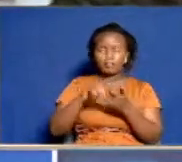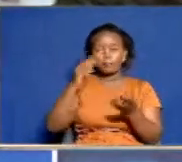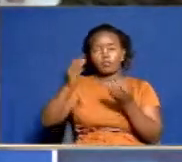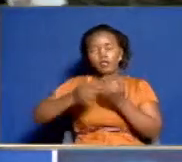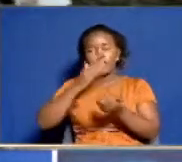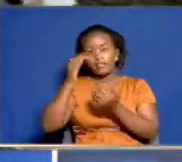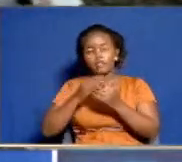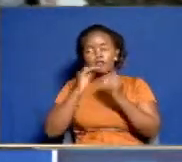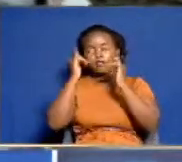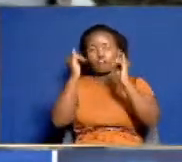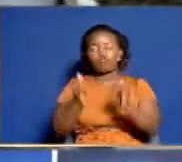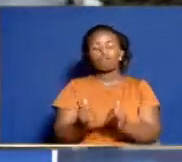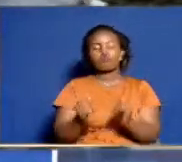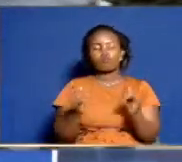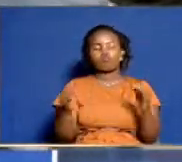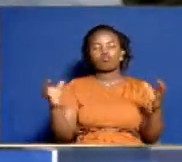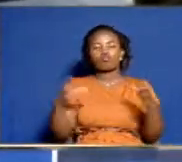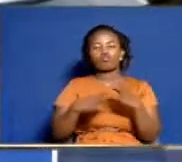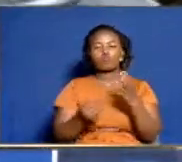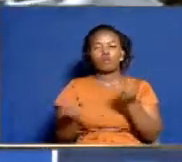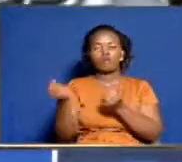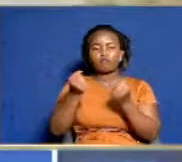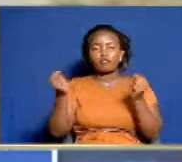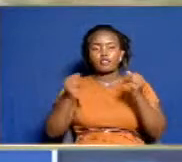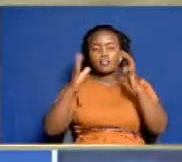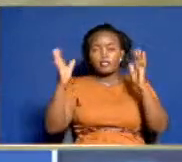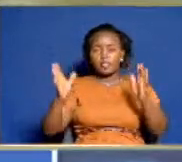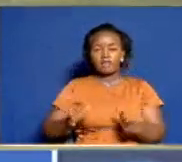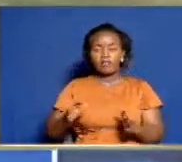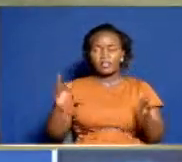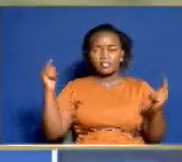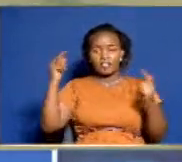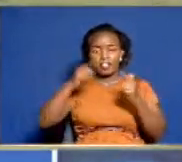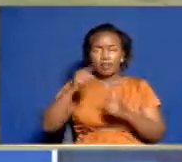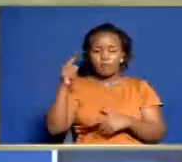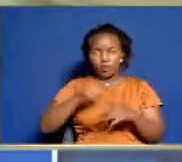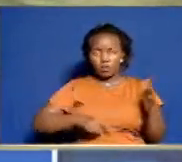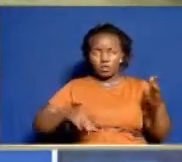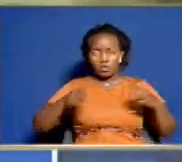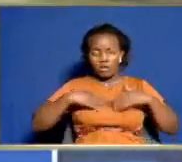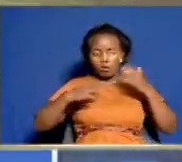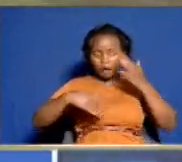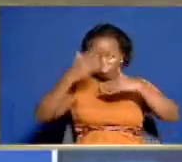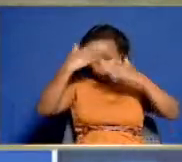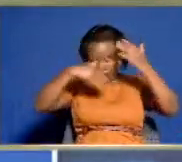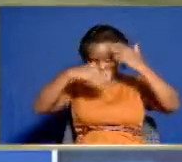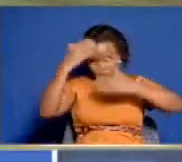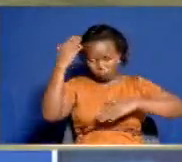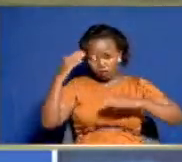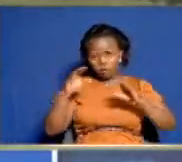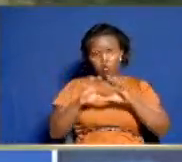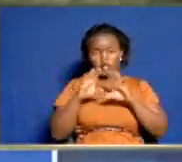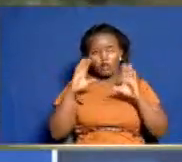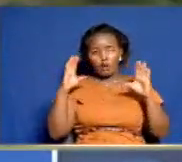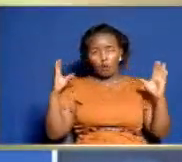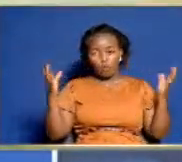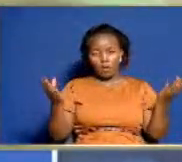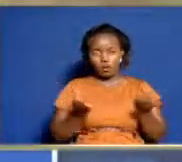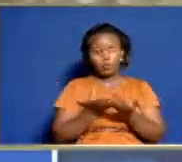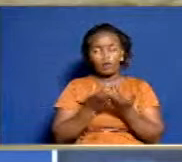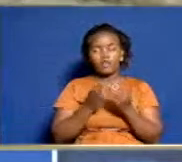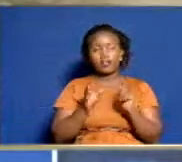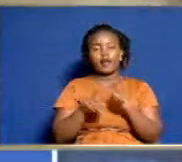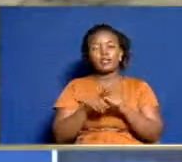generation of drivers with the ultimate aim of kick-starting their professional career worldwide within the Junior World